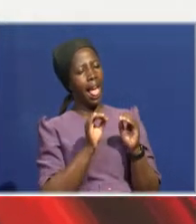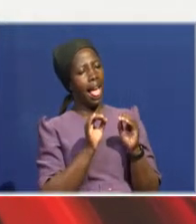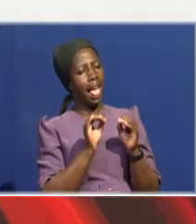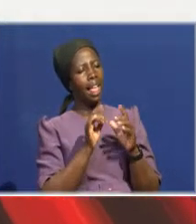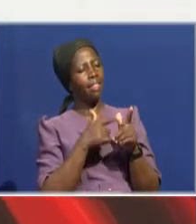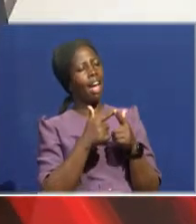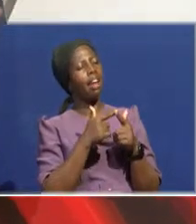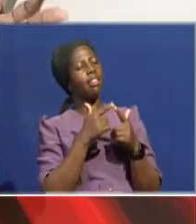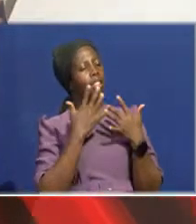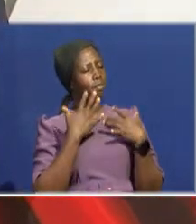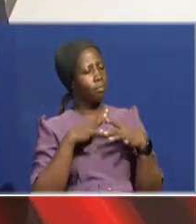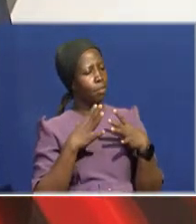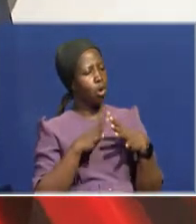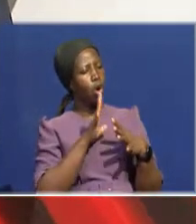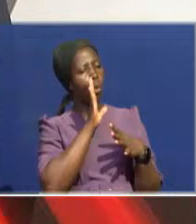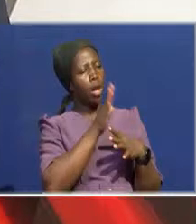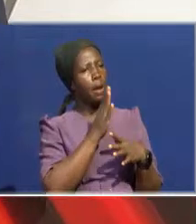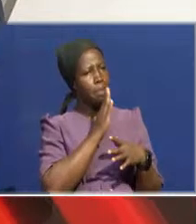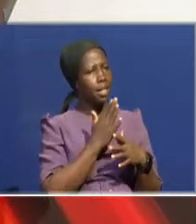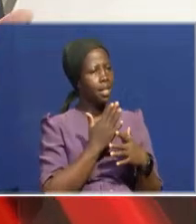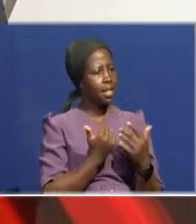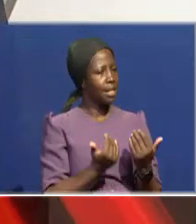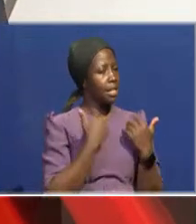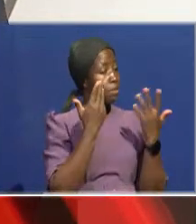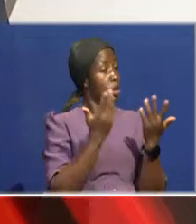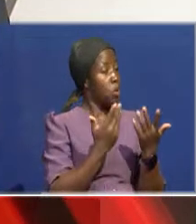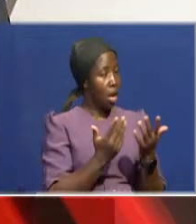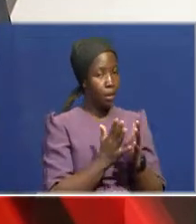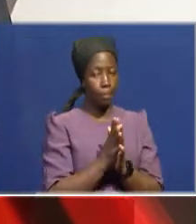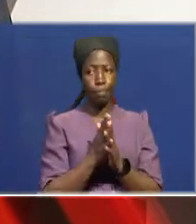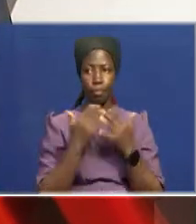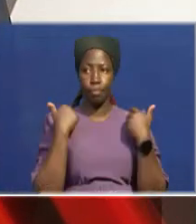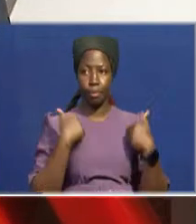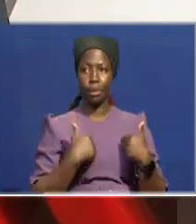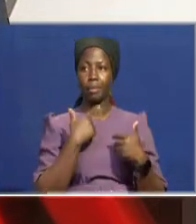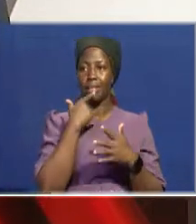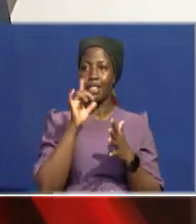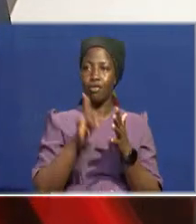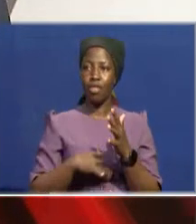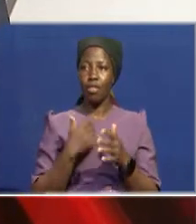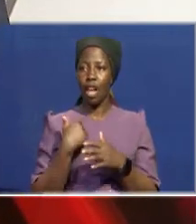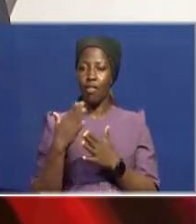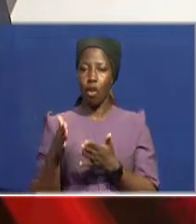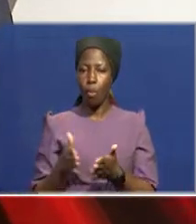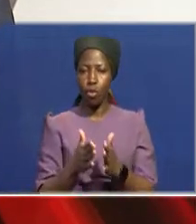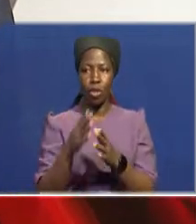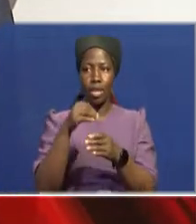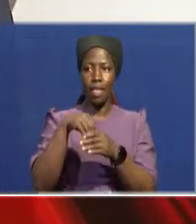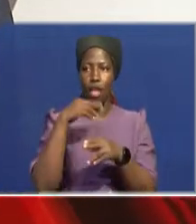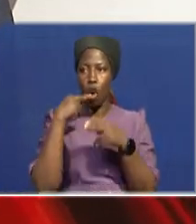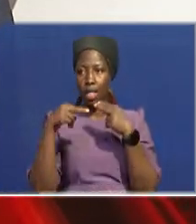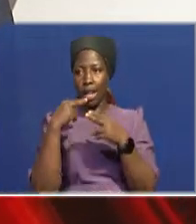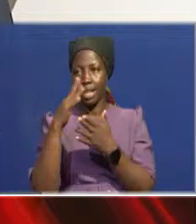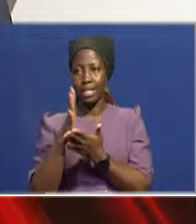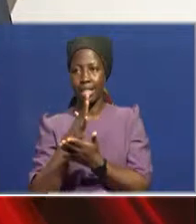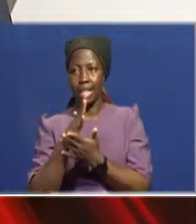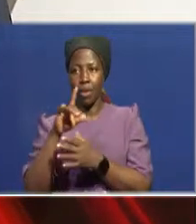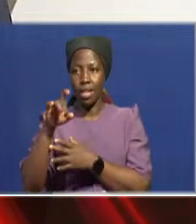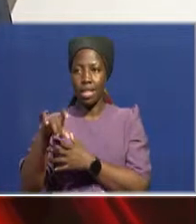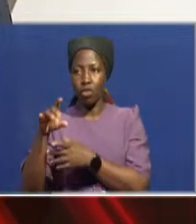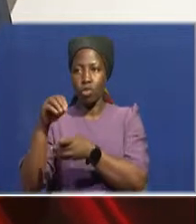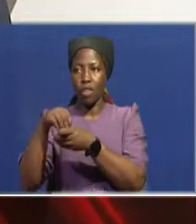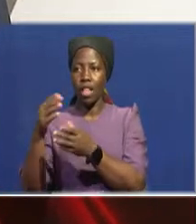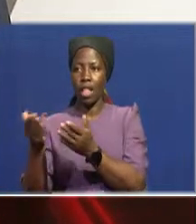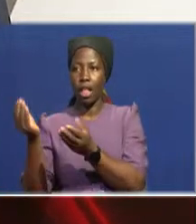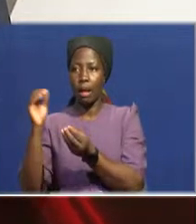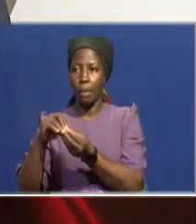Now, investors, I'm calling investors. Mm-hmm. There's opportunity in the hotel sector. Mm-hmm. We need to invest more hotels. Mm-hmm. We need to have